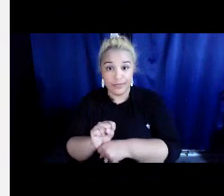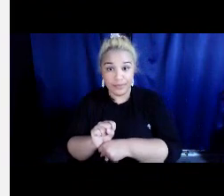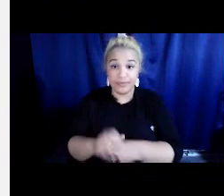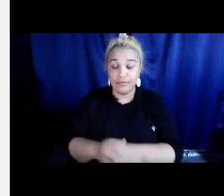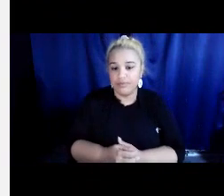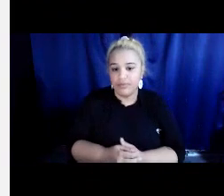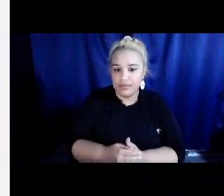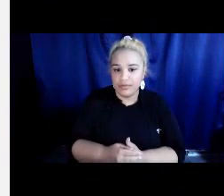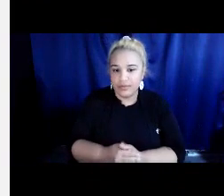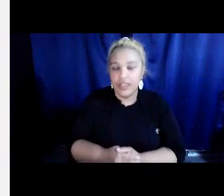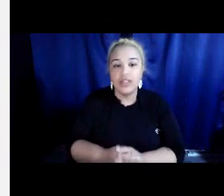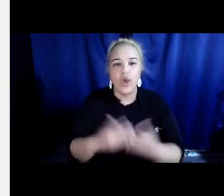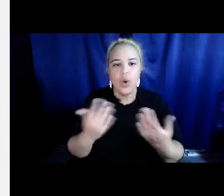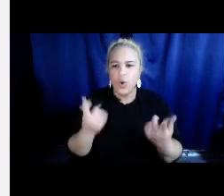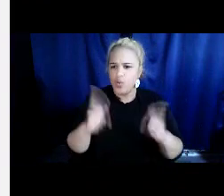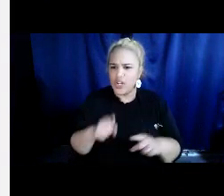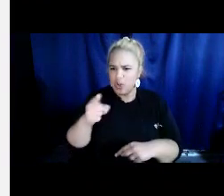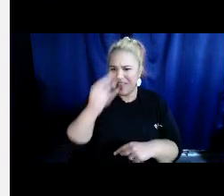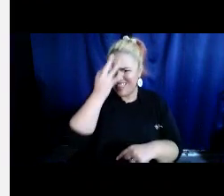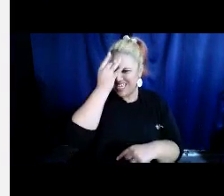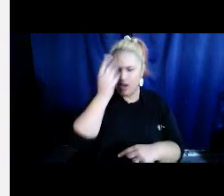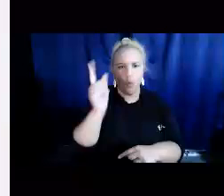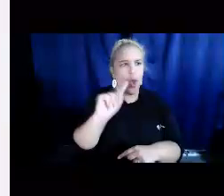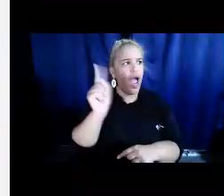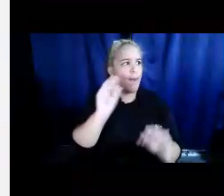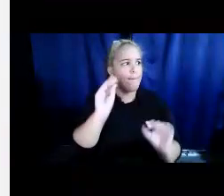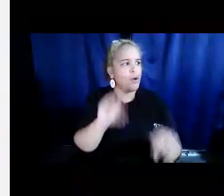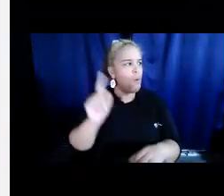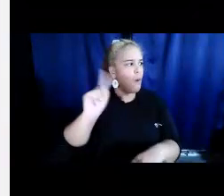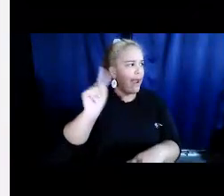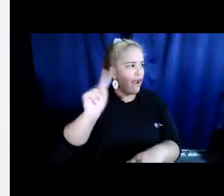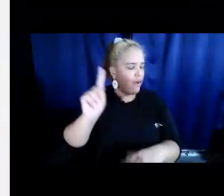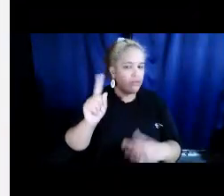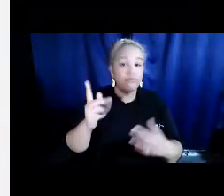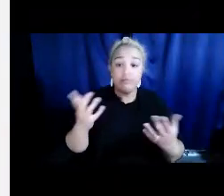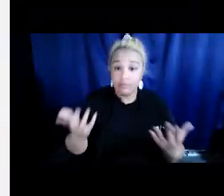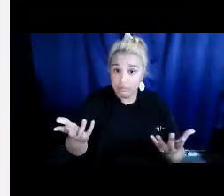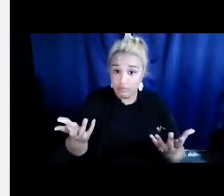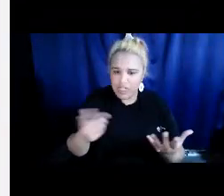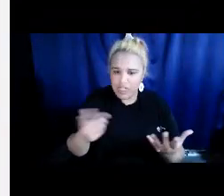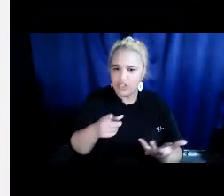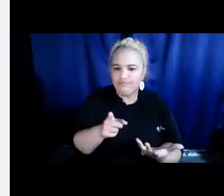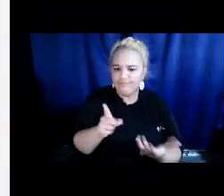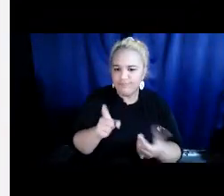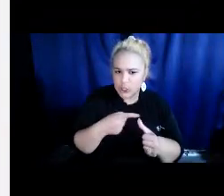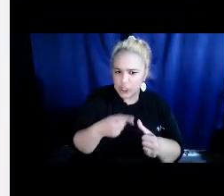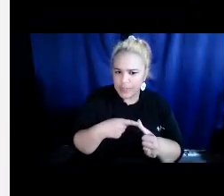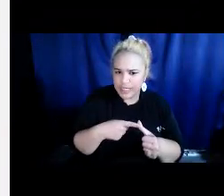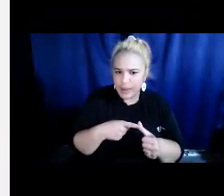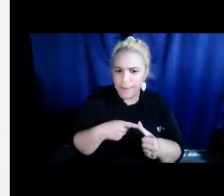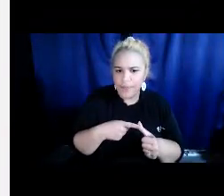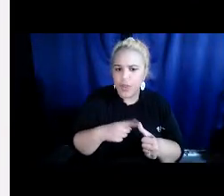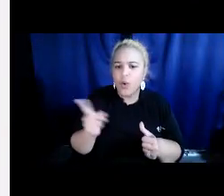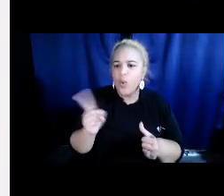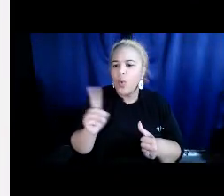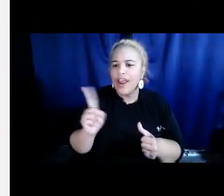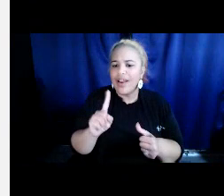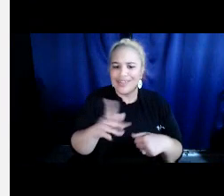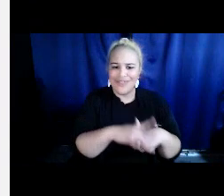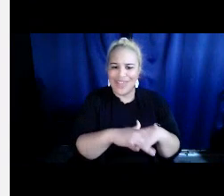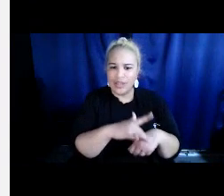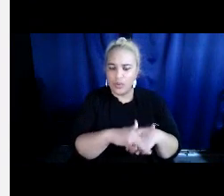where will they be used? Sensory tools in a calm, quiet setting can differ from those used in a less structured or